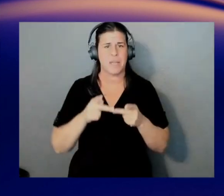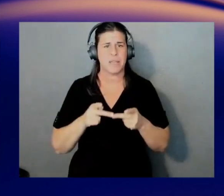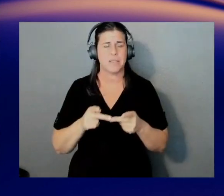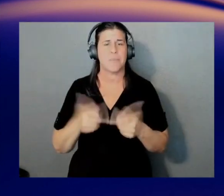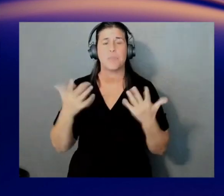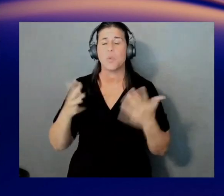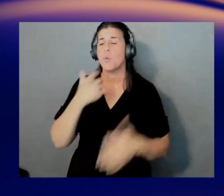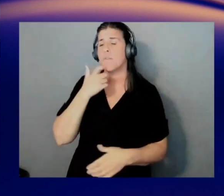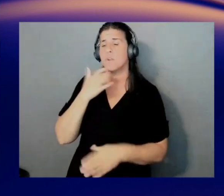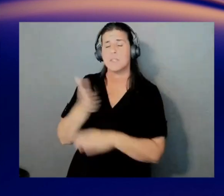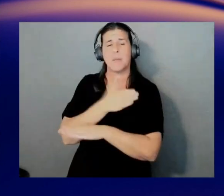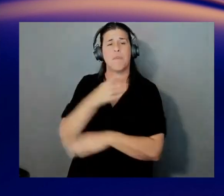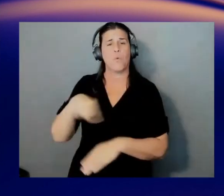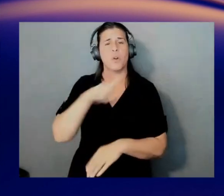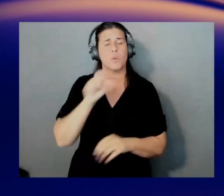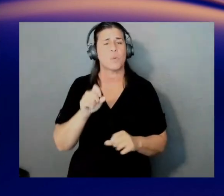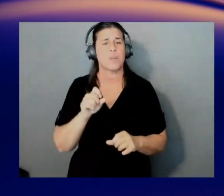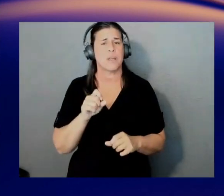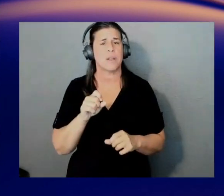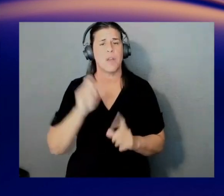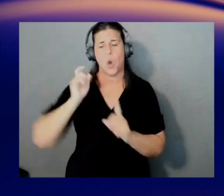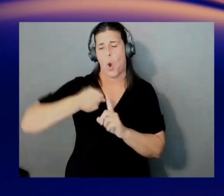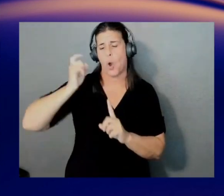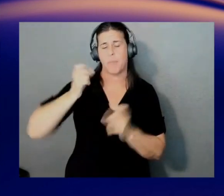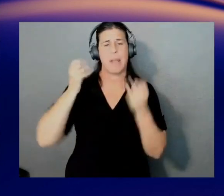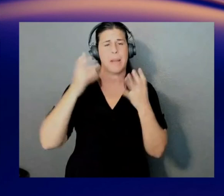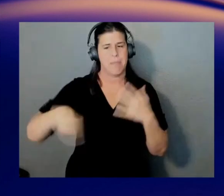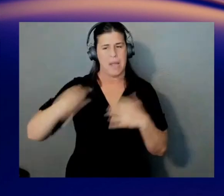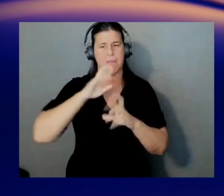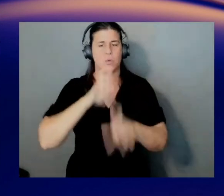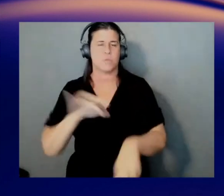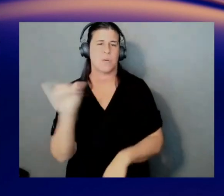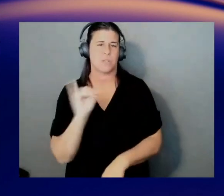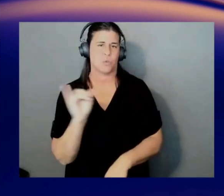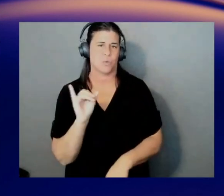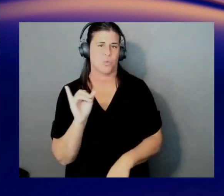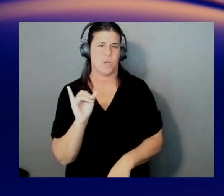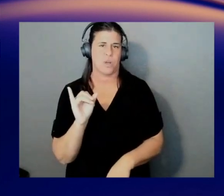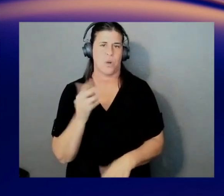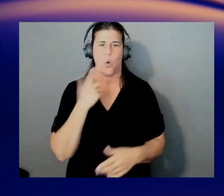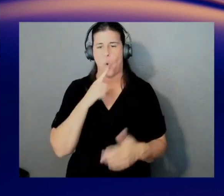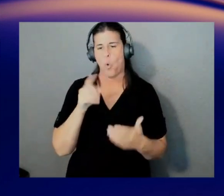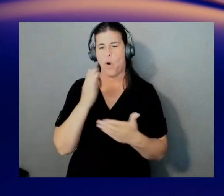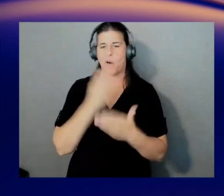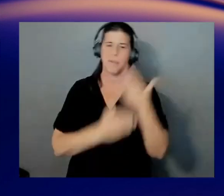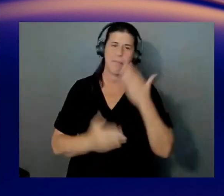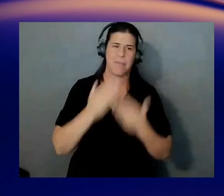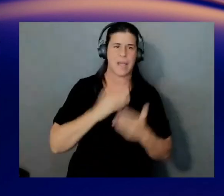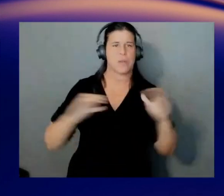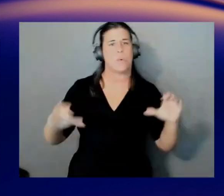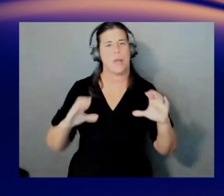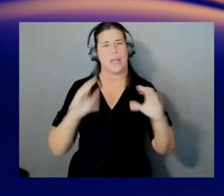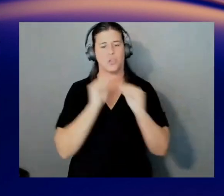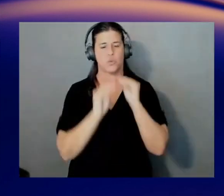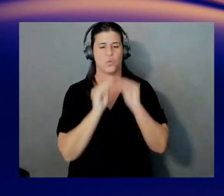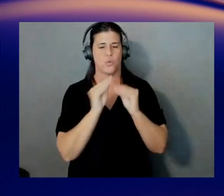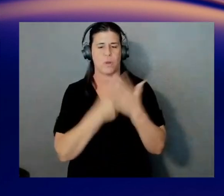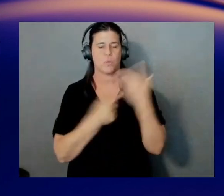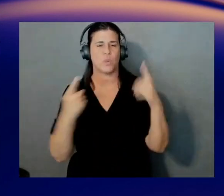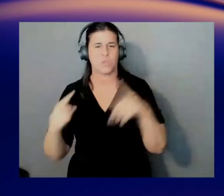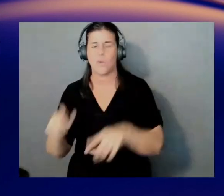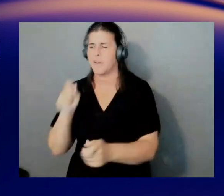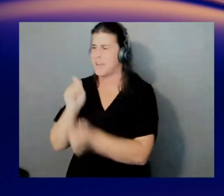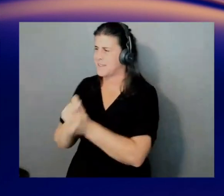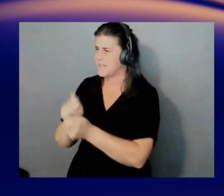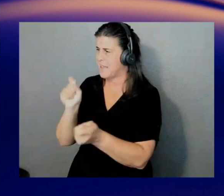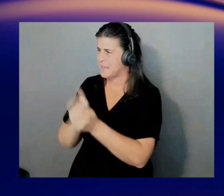can automate a lot of these responses as well, or take the manual action to correct whatever's going on. Exactly, and the